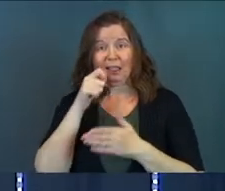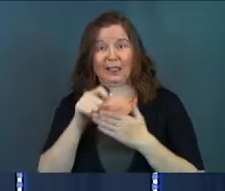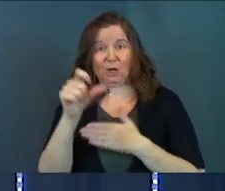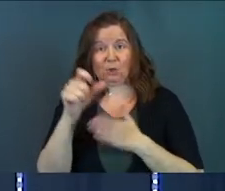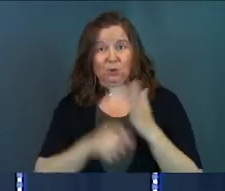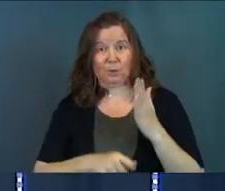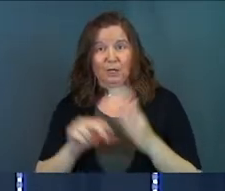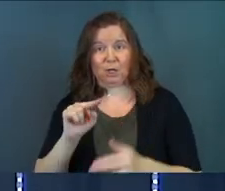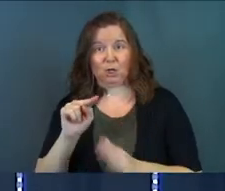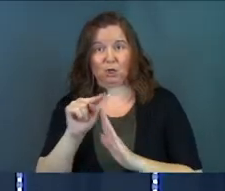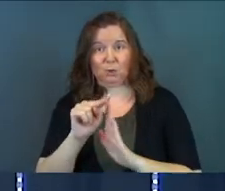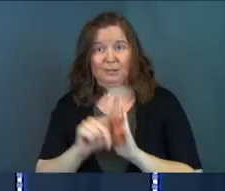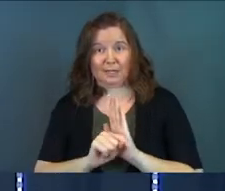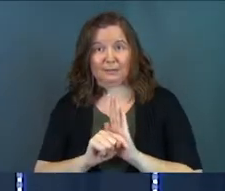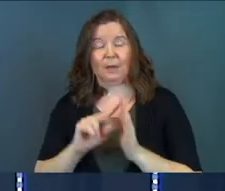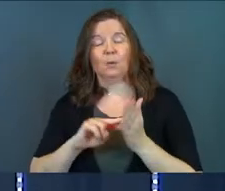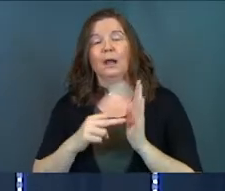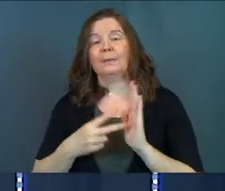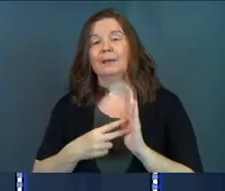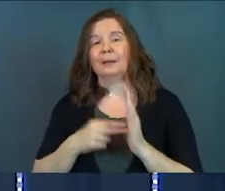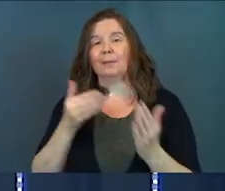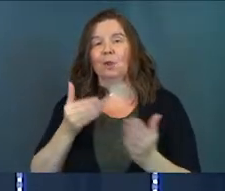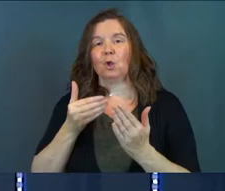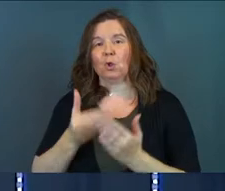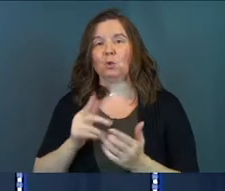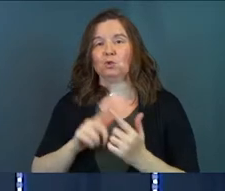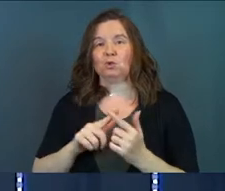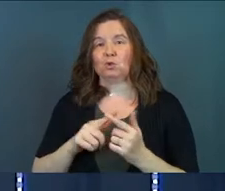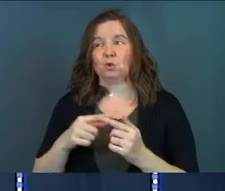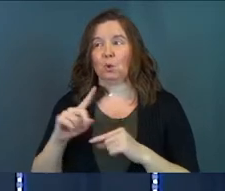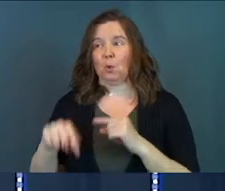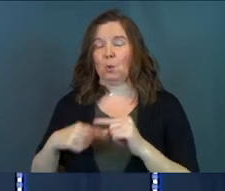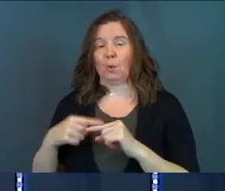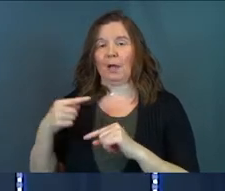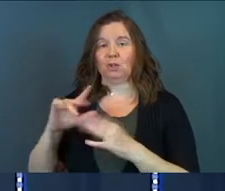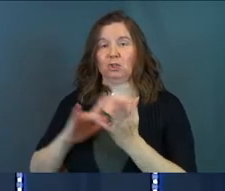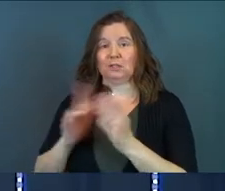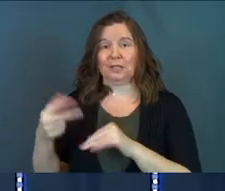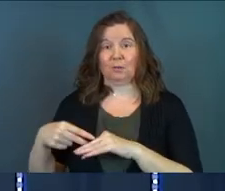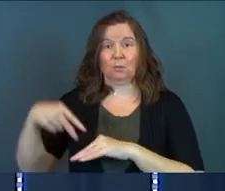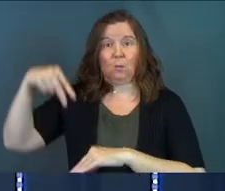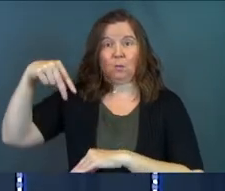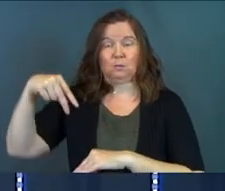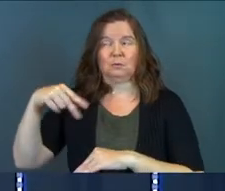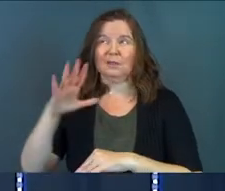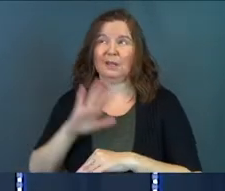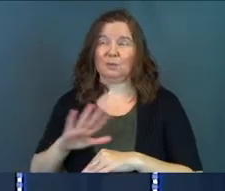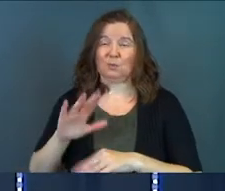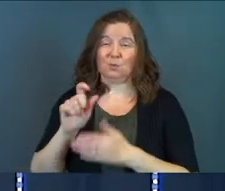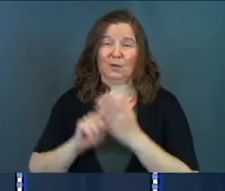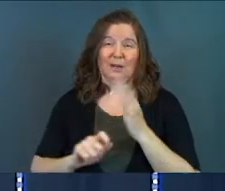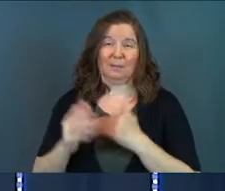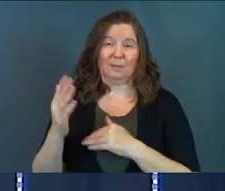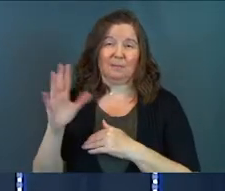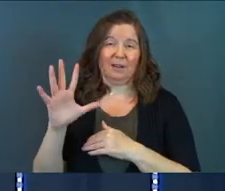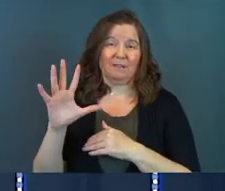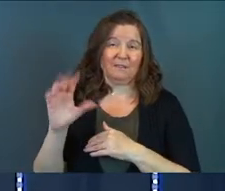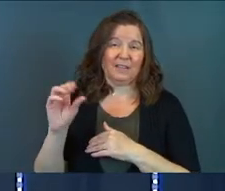in the New Testament. And by earliest, I mean closest to the resurrection of Jesus Christ. They estimate it was written maybe